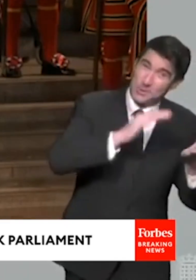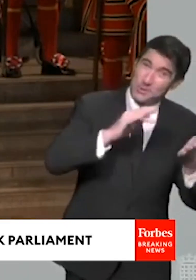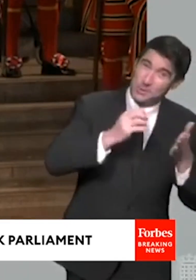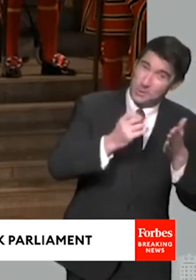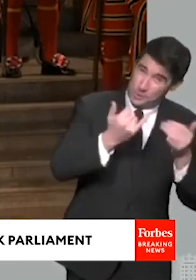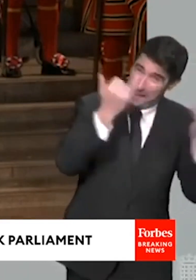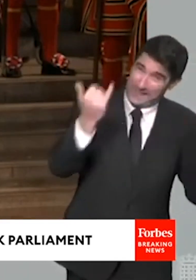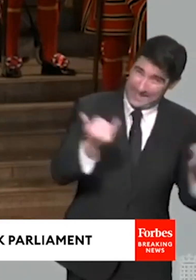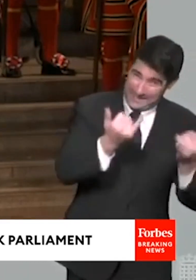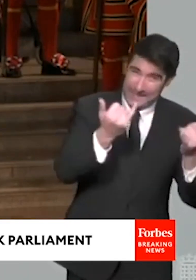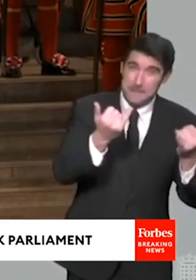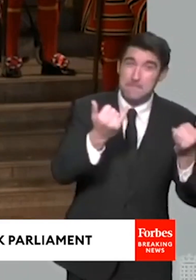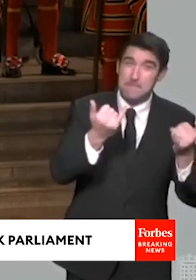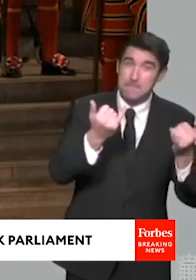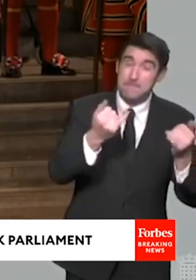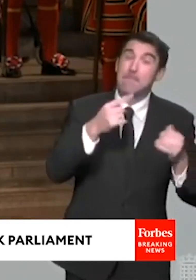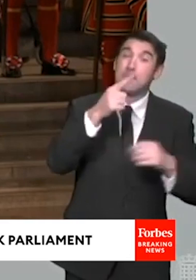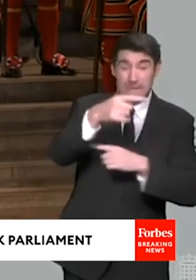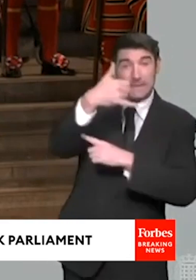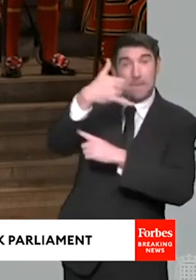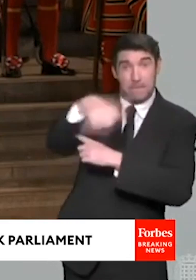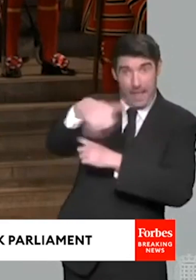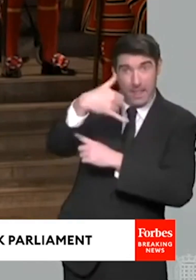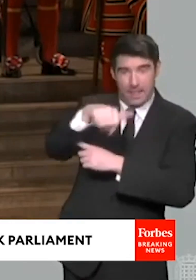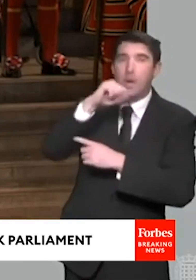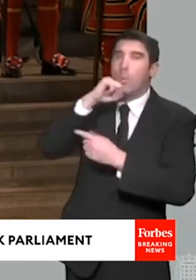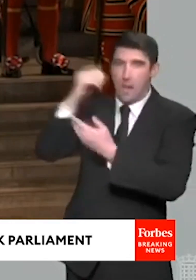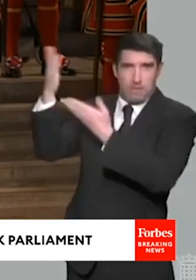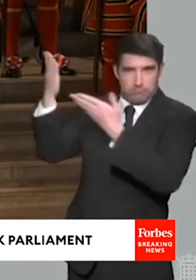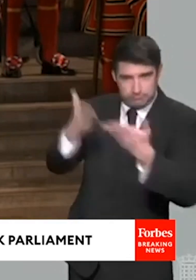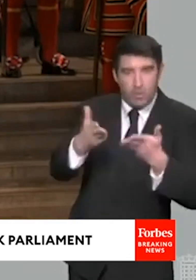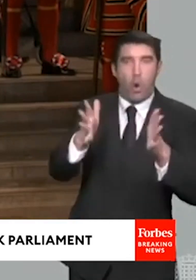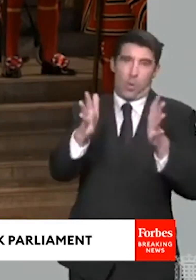Palace to this Parliament on Wednesday.